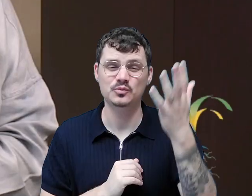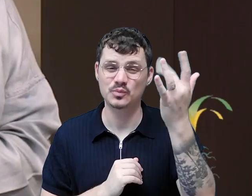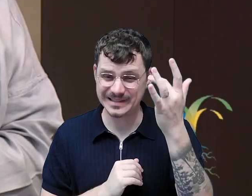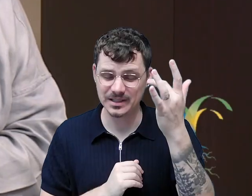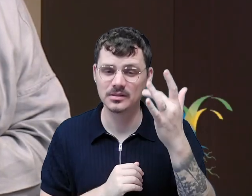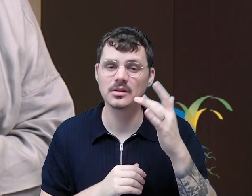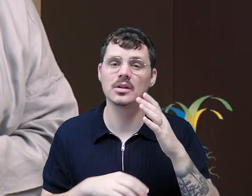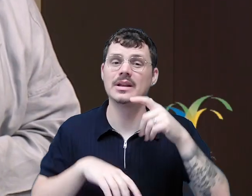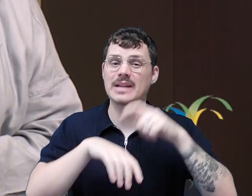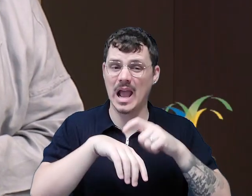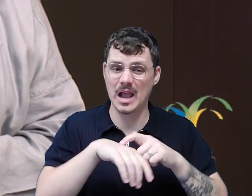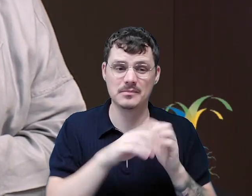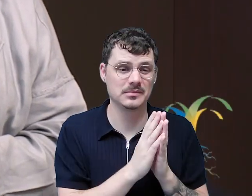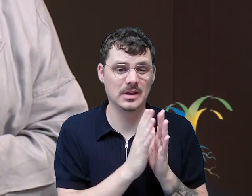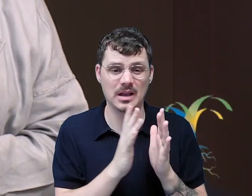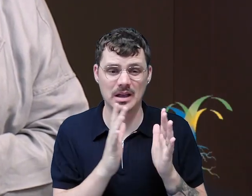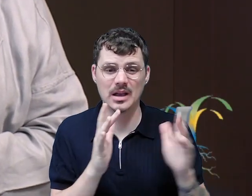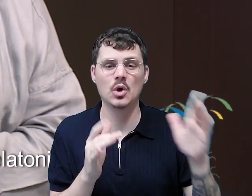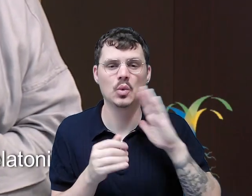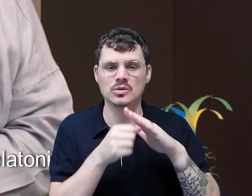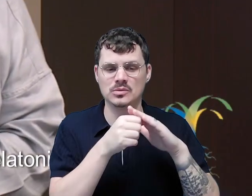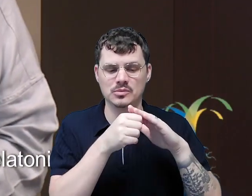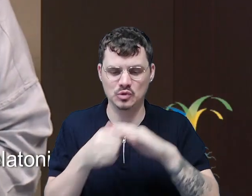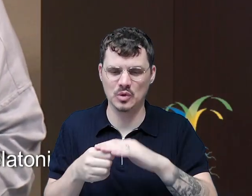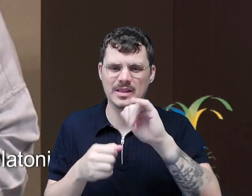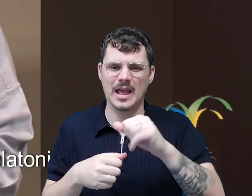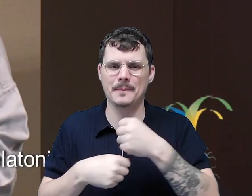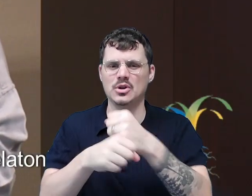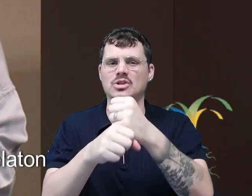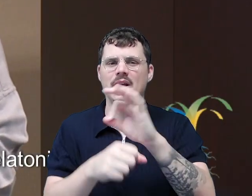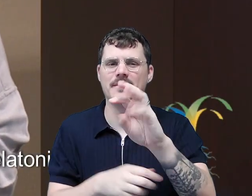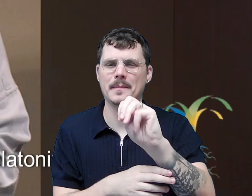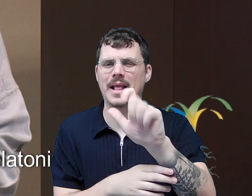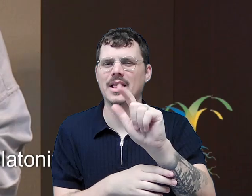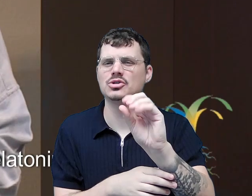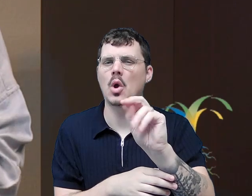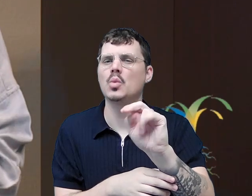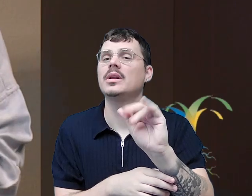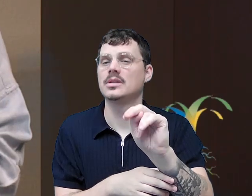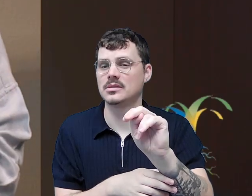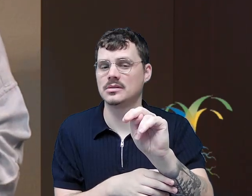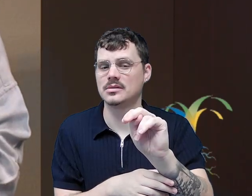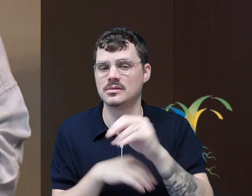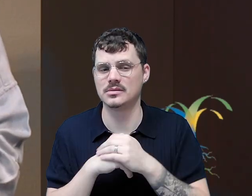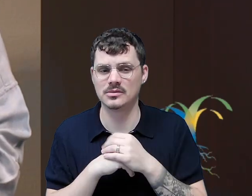sleep is that over time, they suppress the production of melatonin.